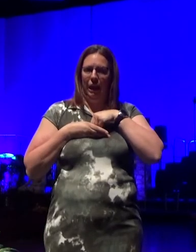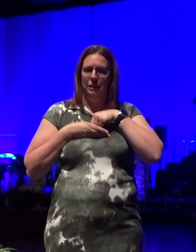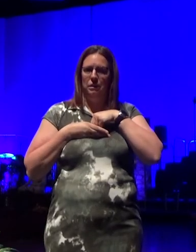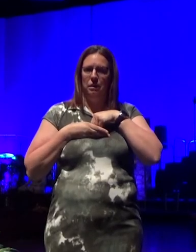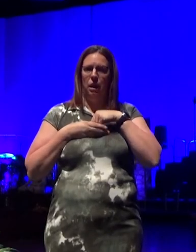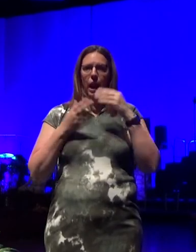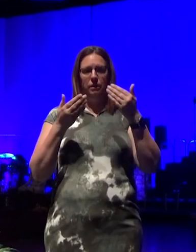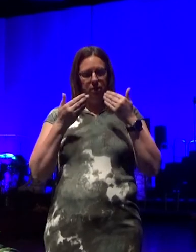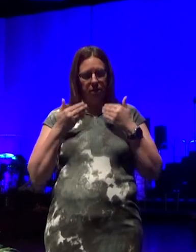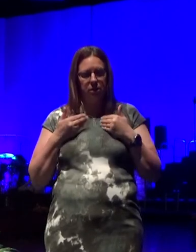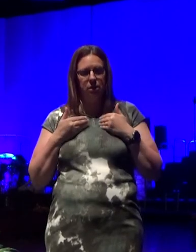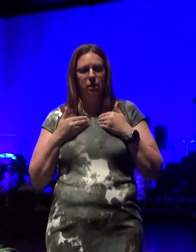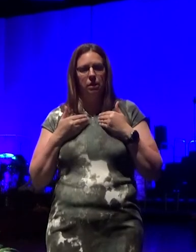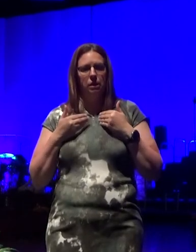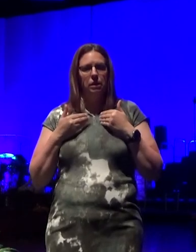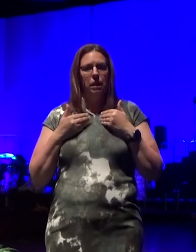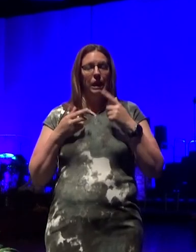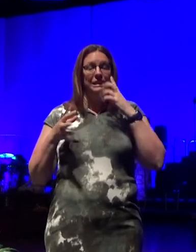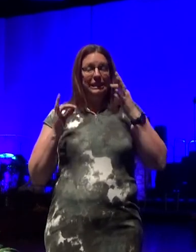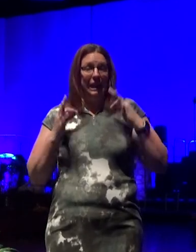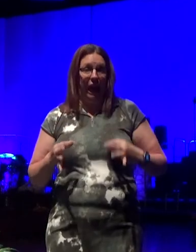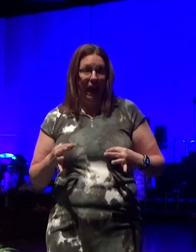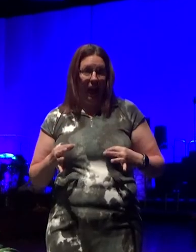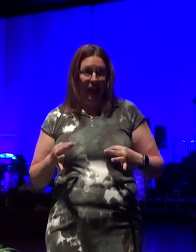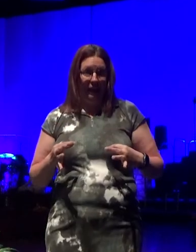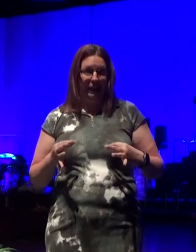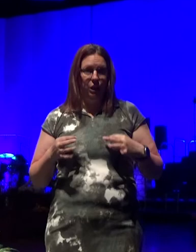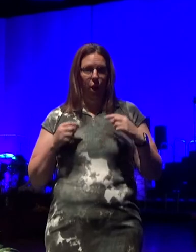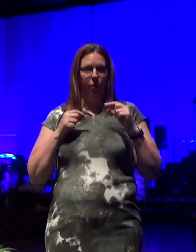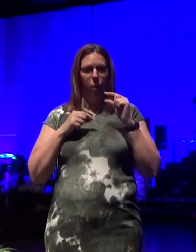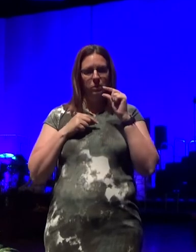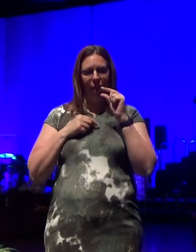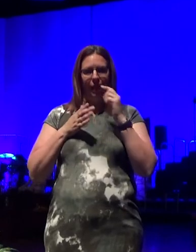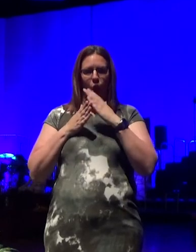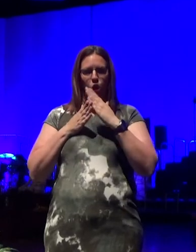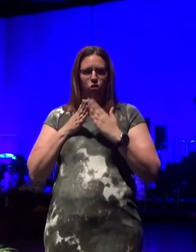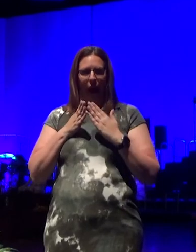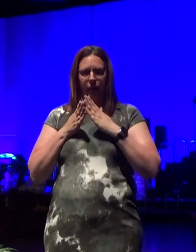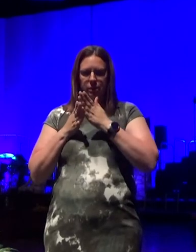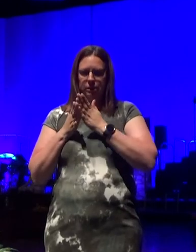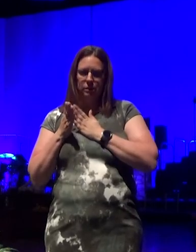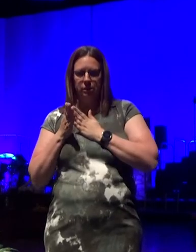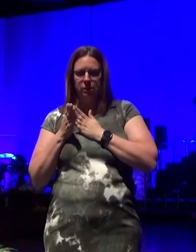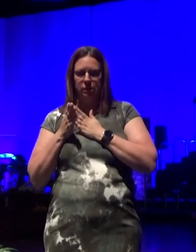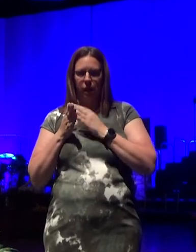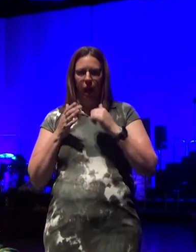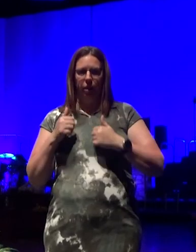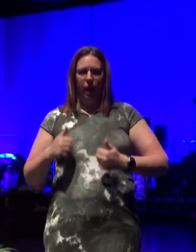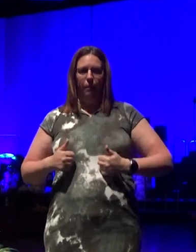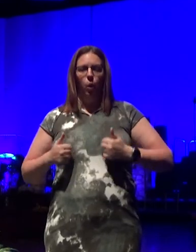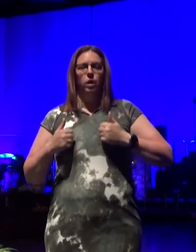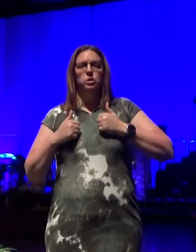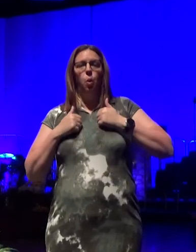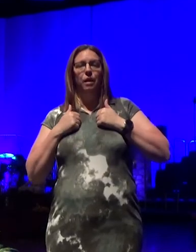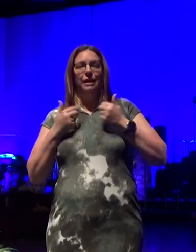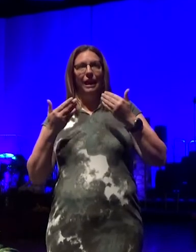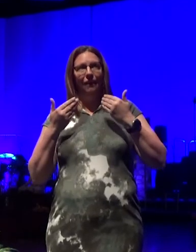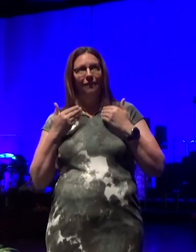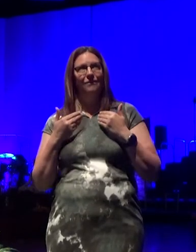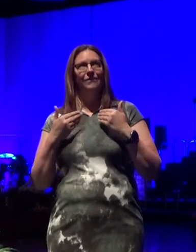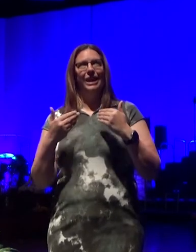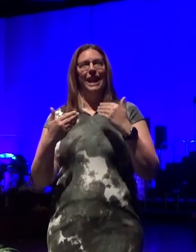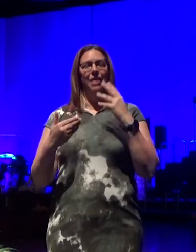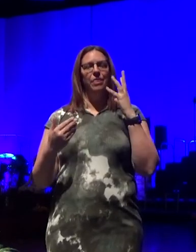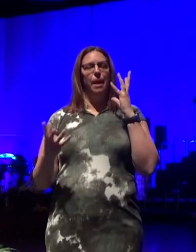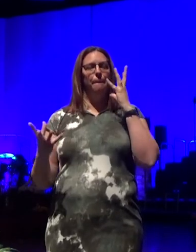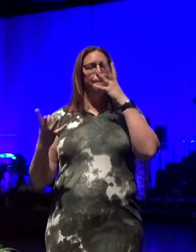in those little cracks of opportunity, to live from that beauty, that brilliance, that genius within you,